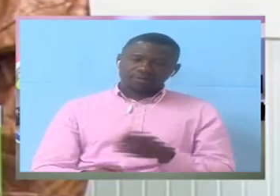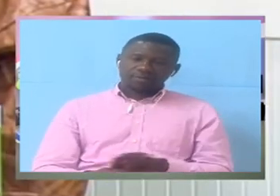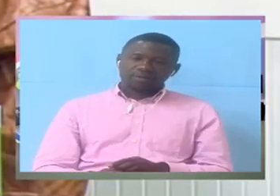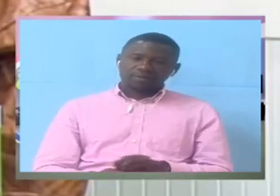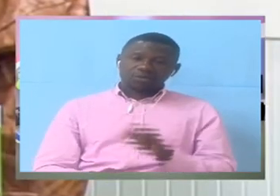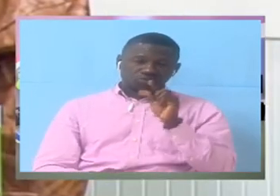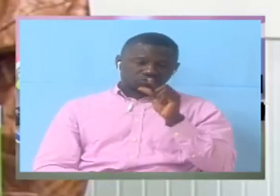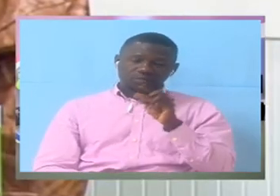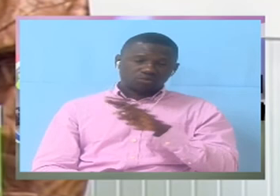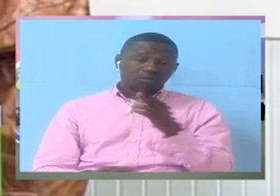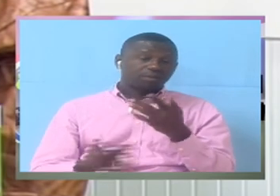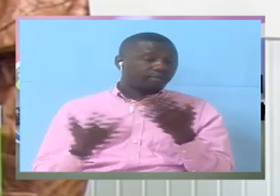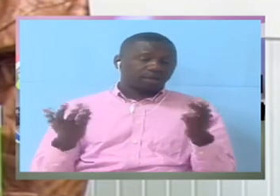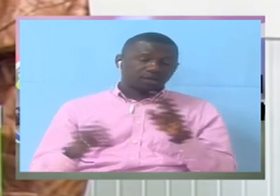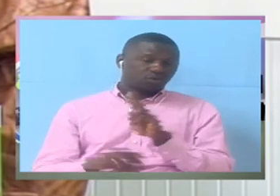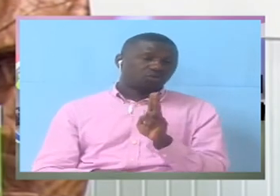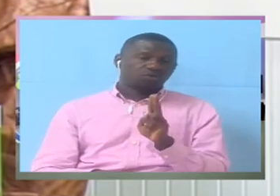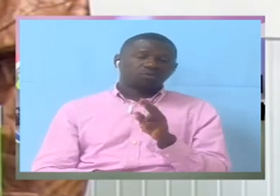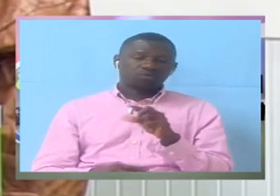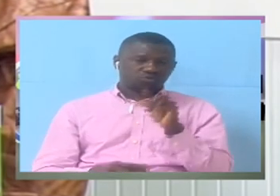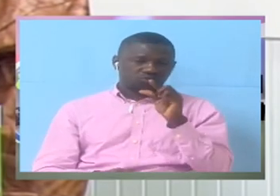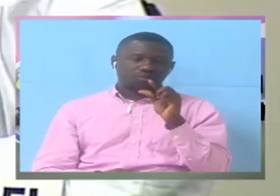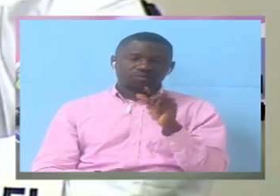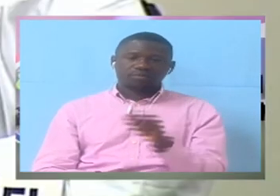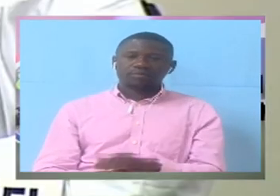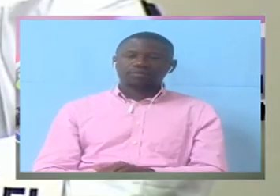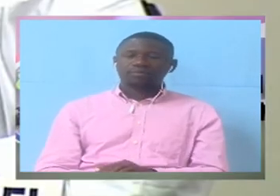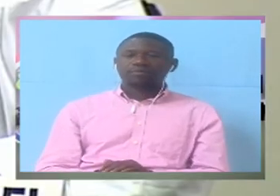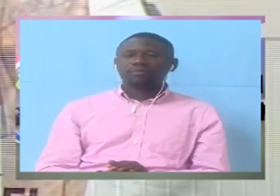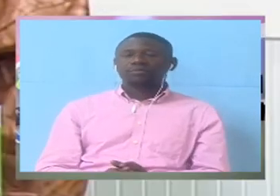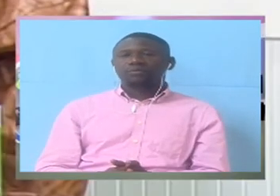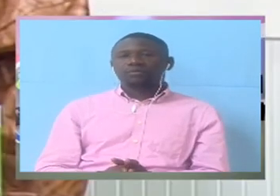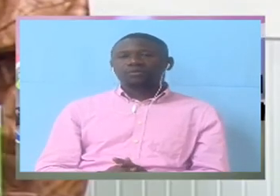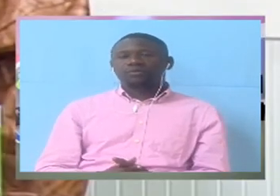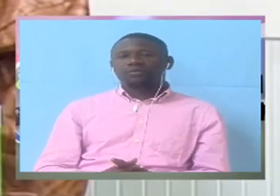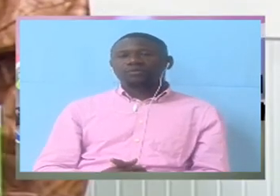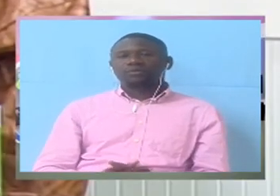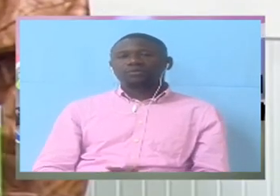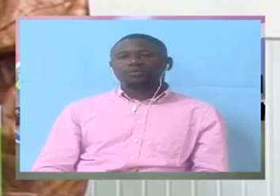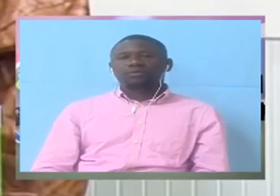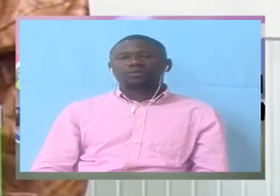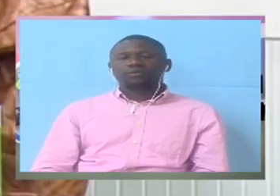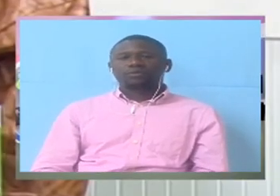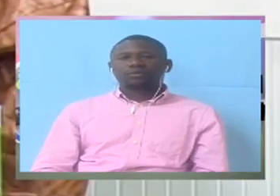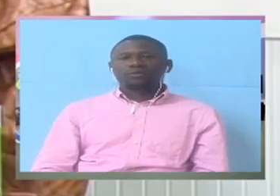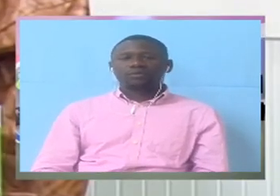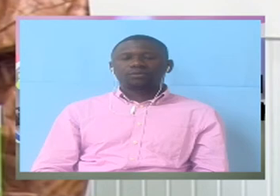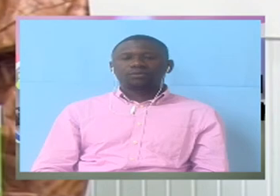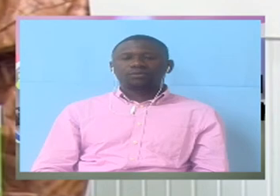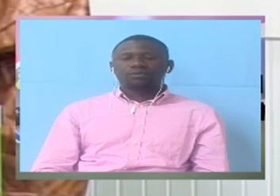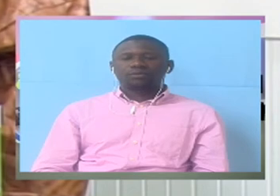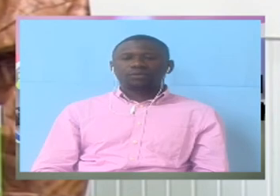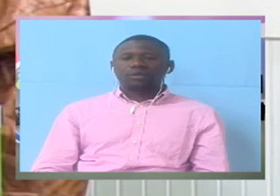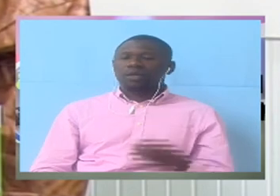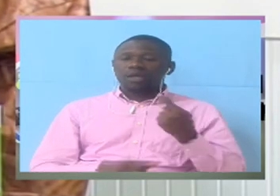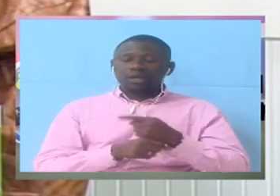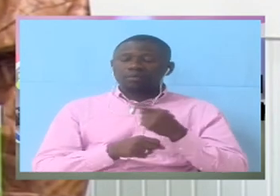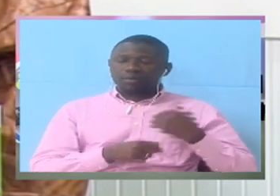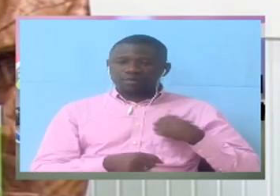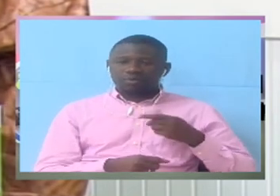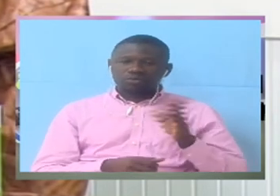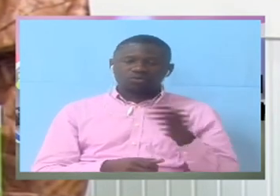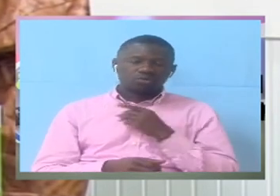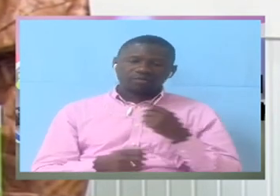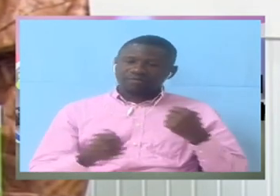not many. Gambian dantang baramatanu wokelo. Gambian mokata Liberia kelolo. Ni Gambian me wo fonta maji. Gambians don't fight